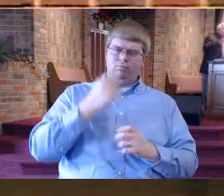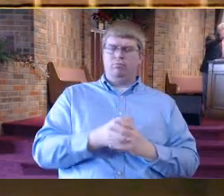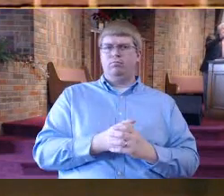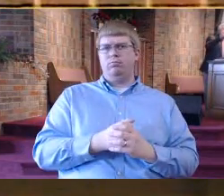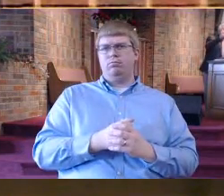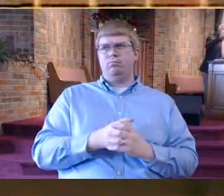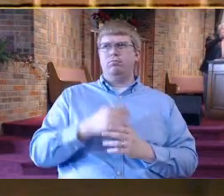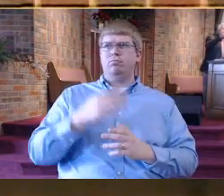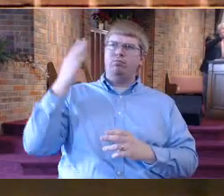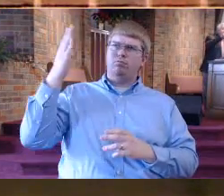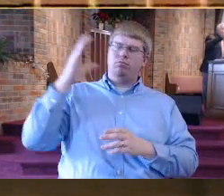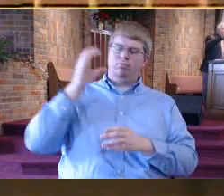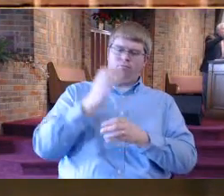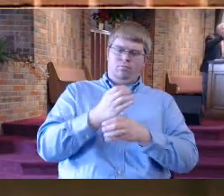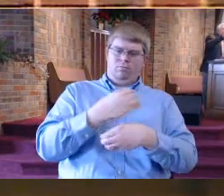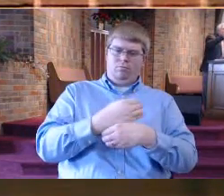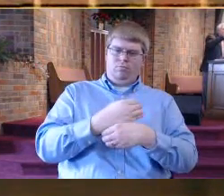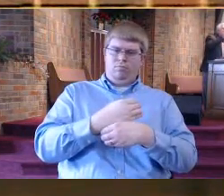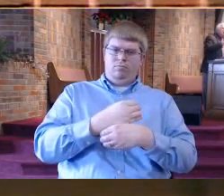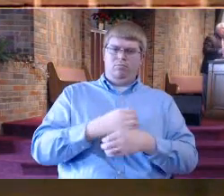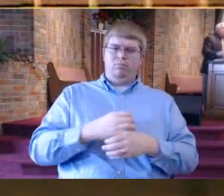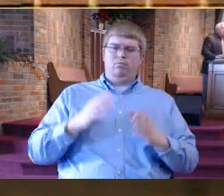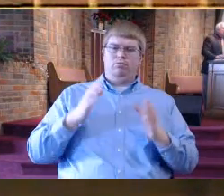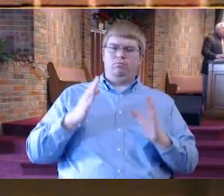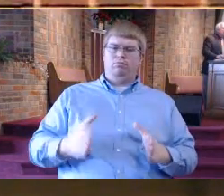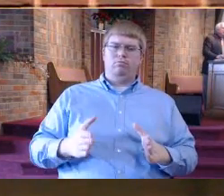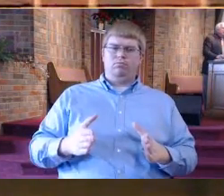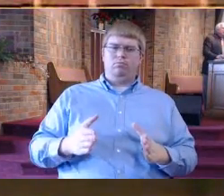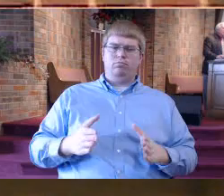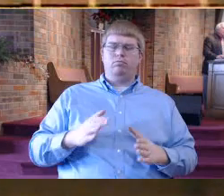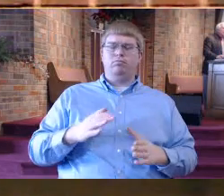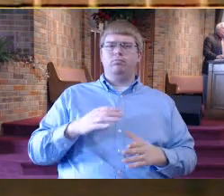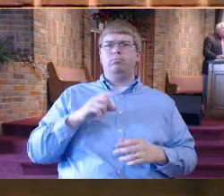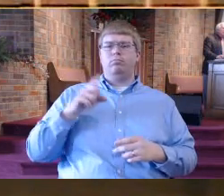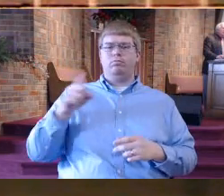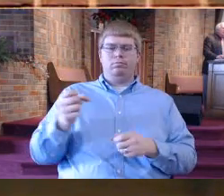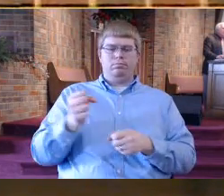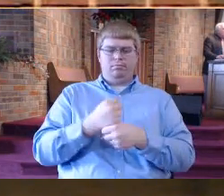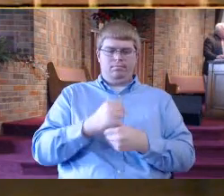the Creator who brought the world into existence,